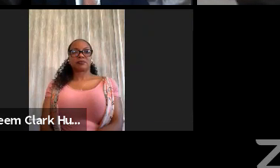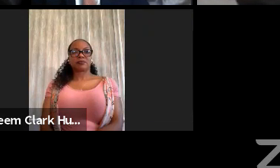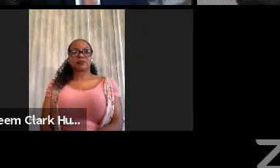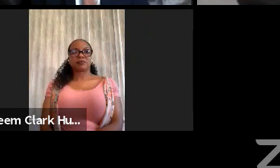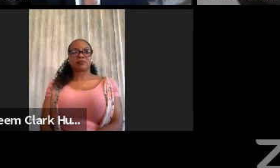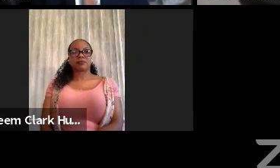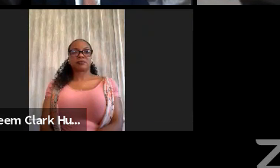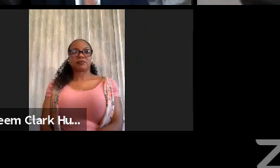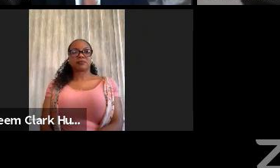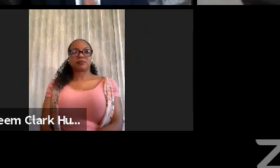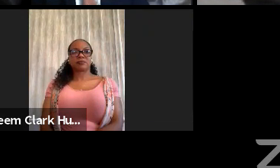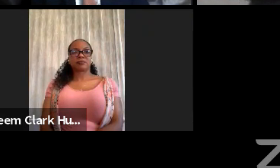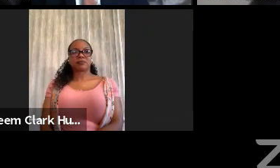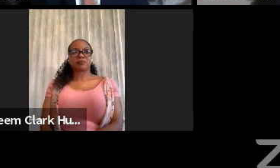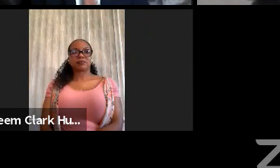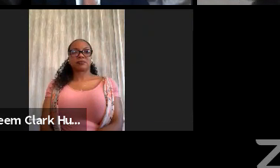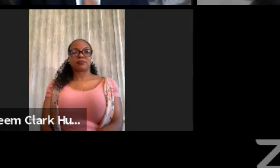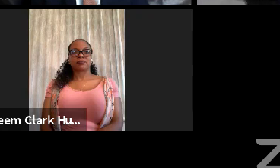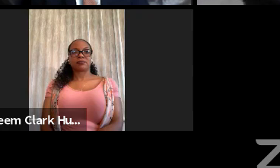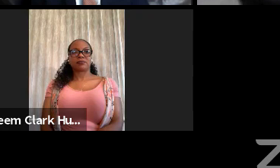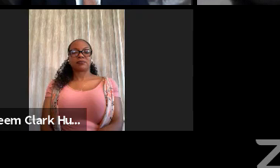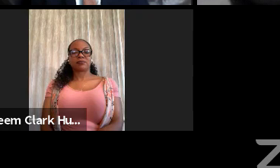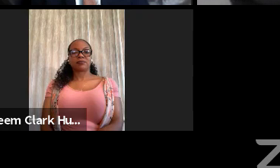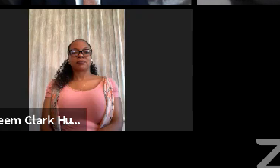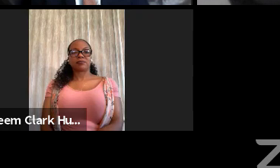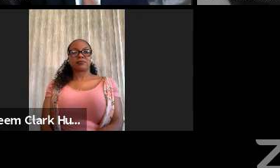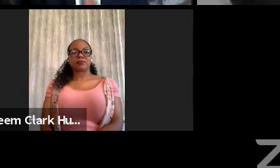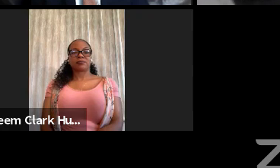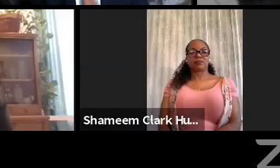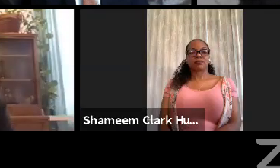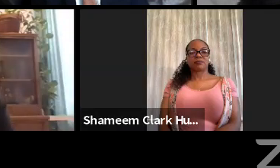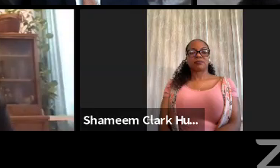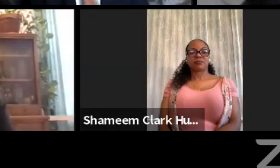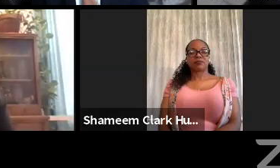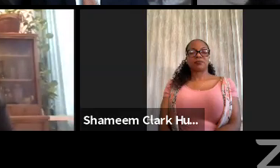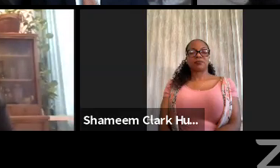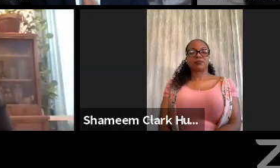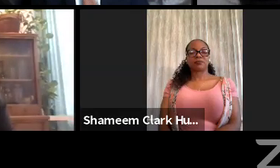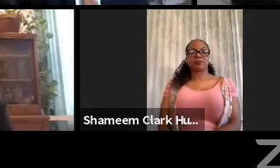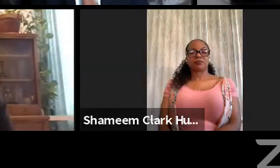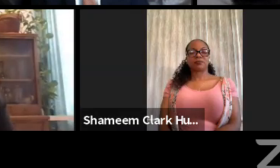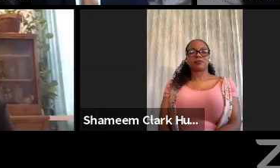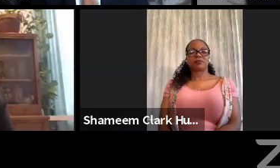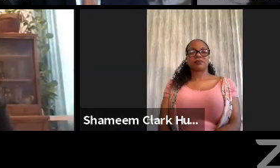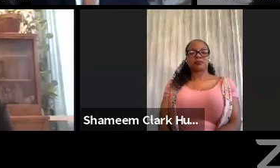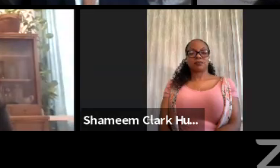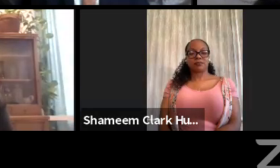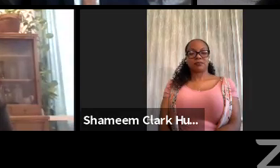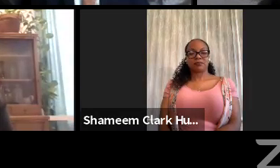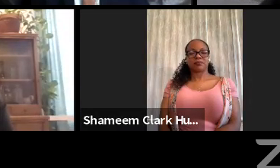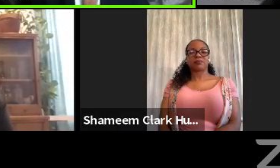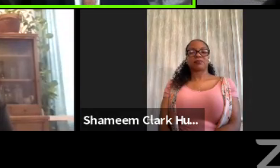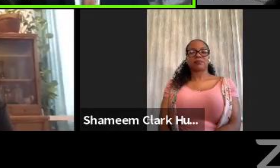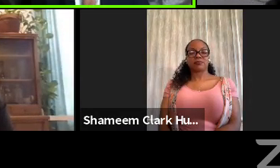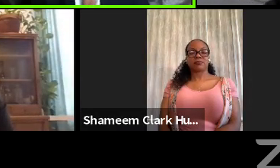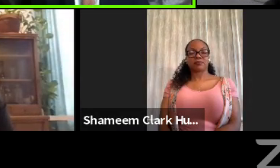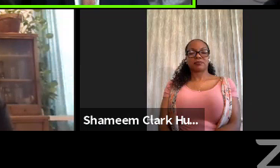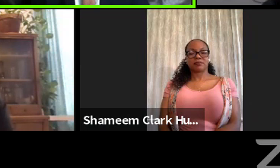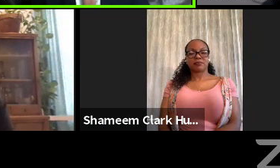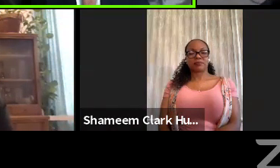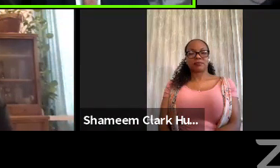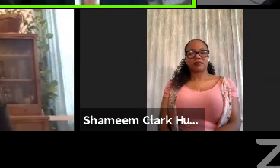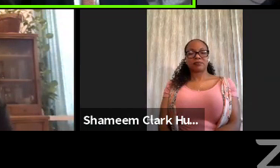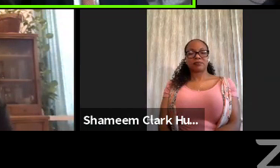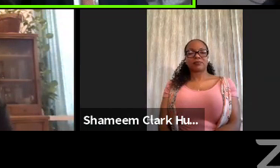to support and take up our demands, and we believe the committee has a purview to do so. Thank you so much for your time. Thank you so much,